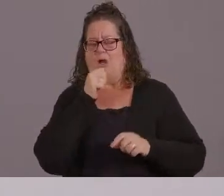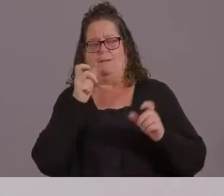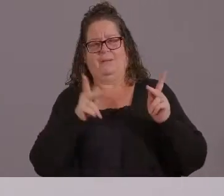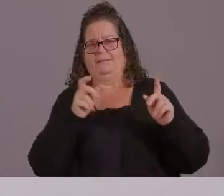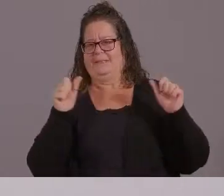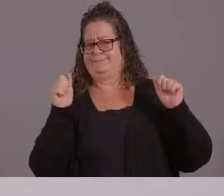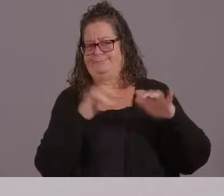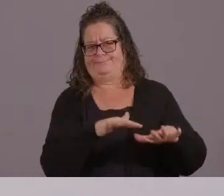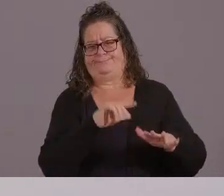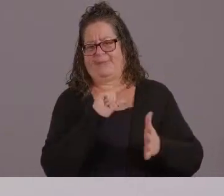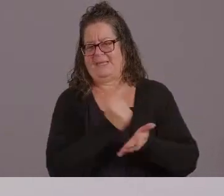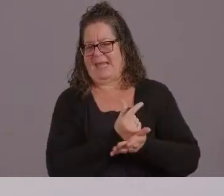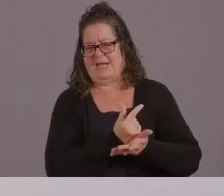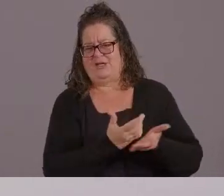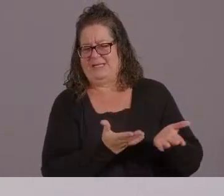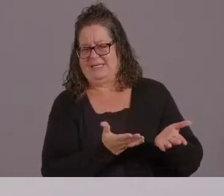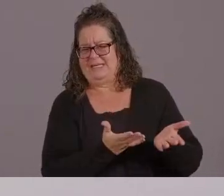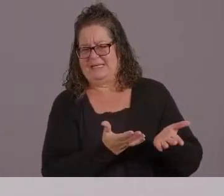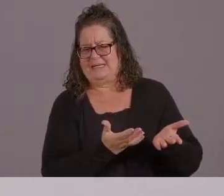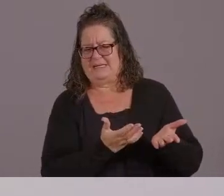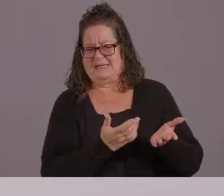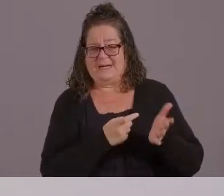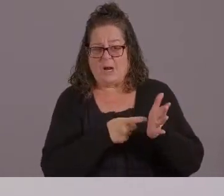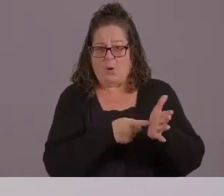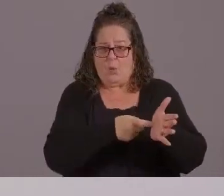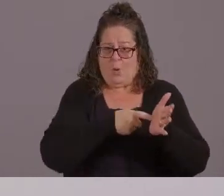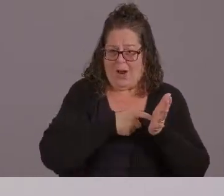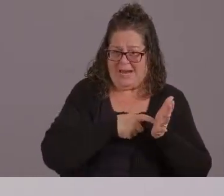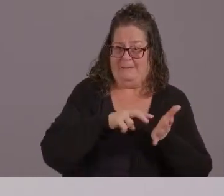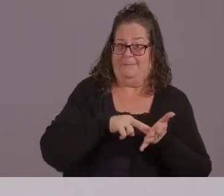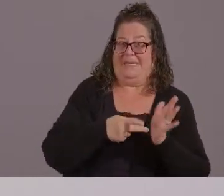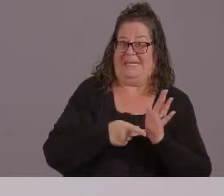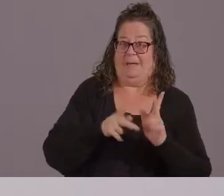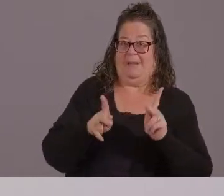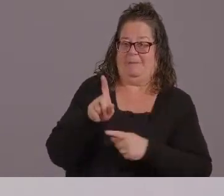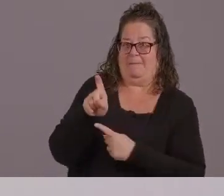can compel compliance as opposed to, we really think you ought to?